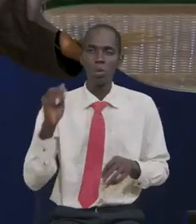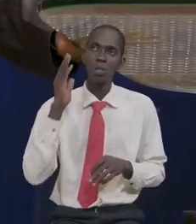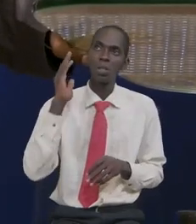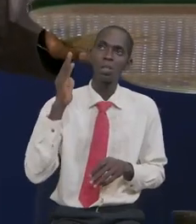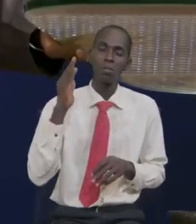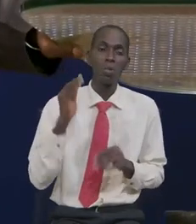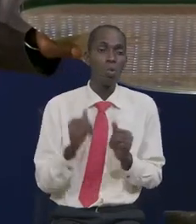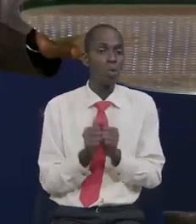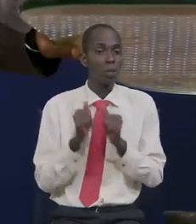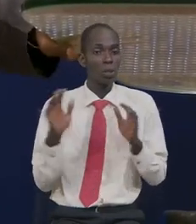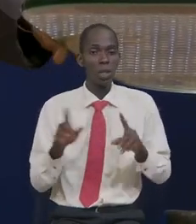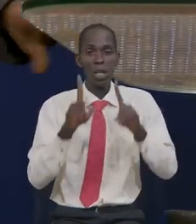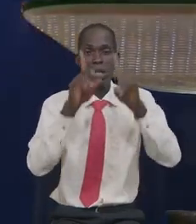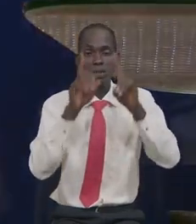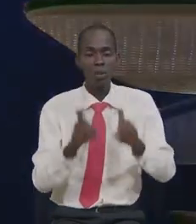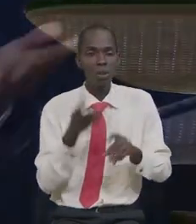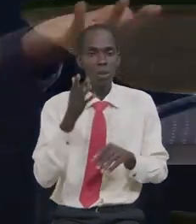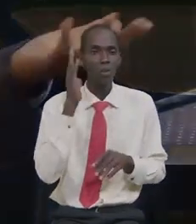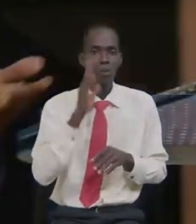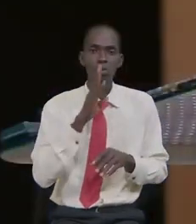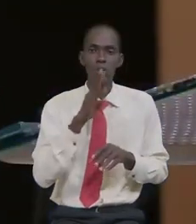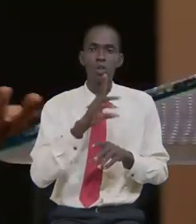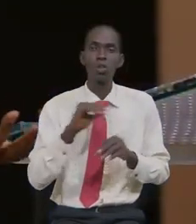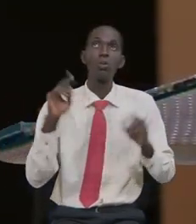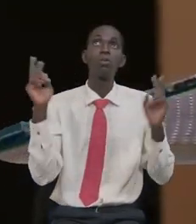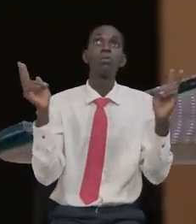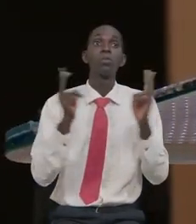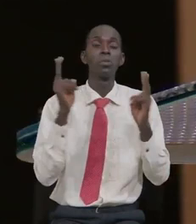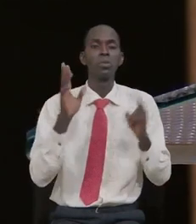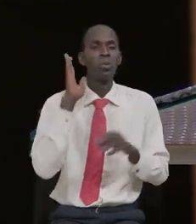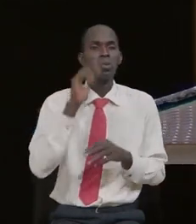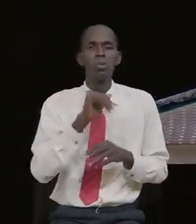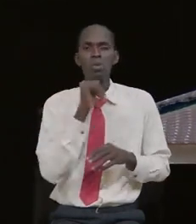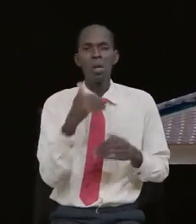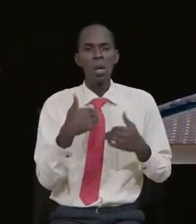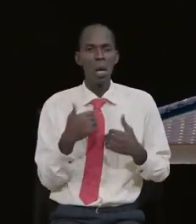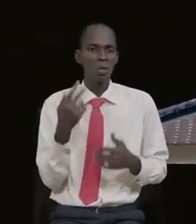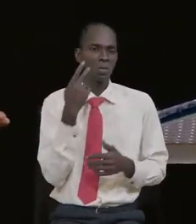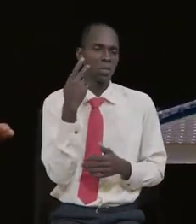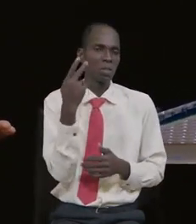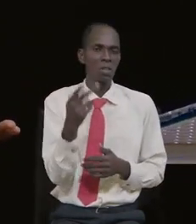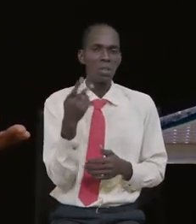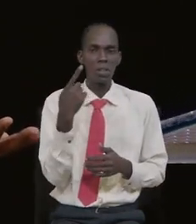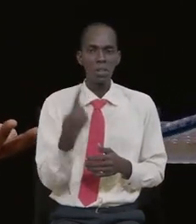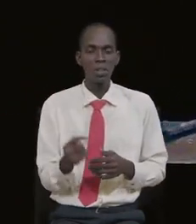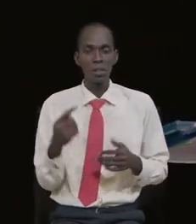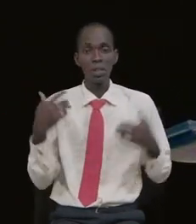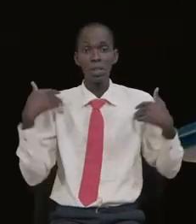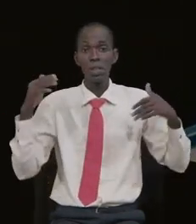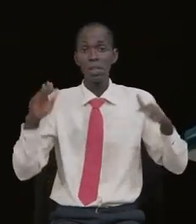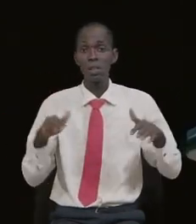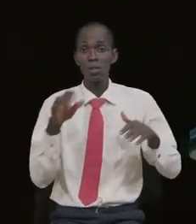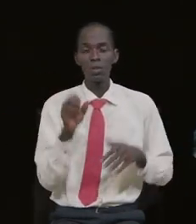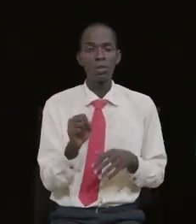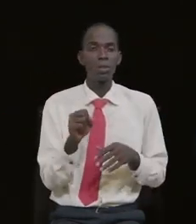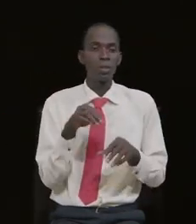trial, there'll be no triumph. They wouldn't have seen the visitation of the angel were it not that they were cast into the